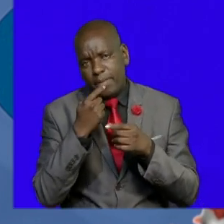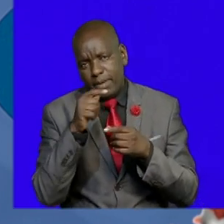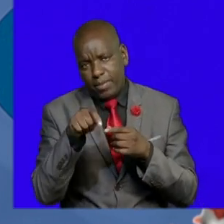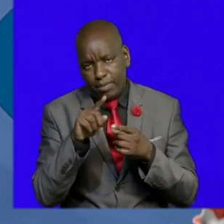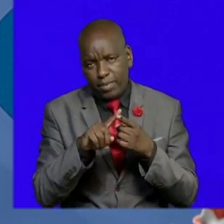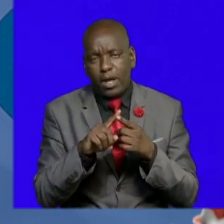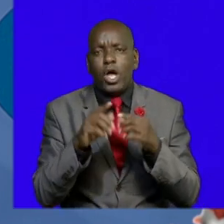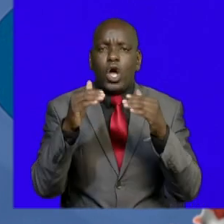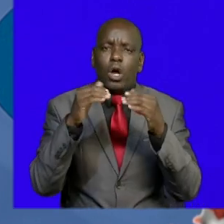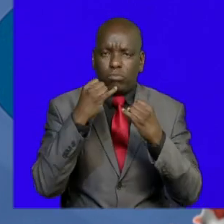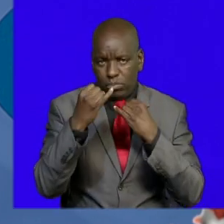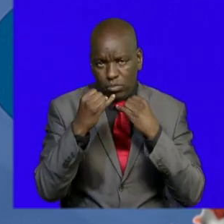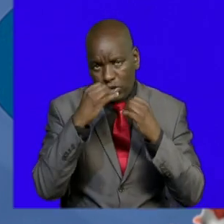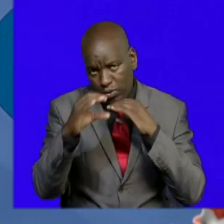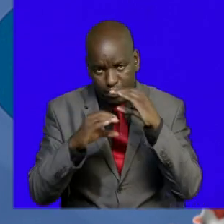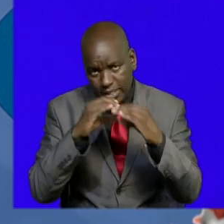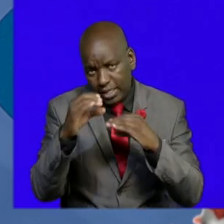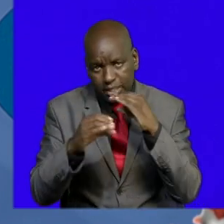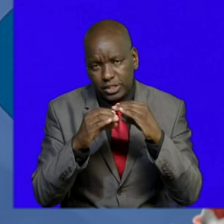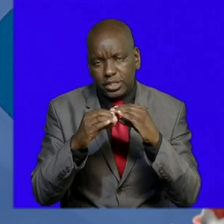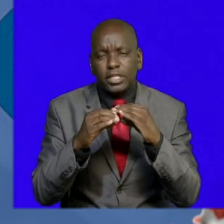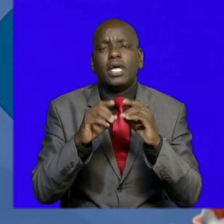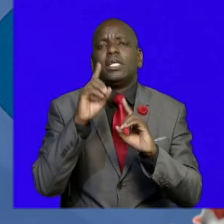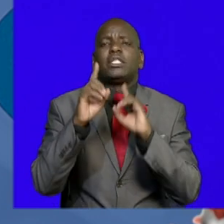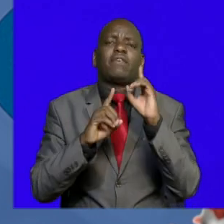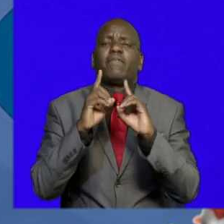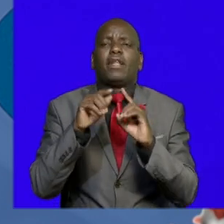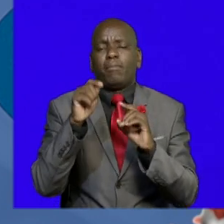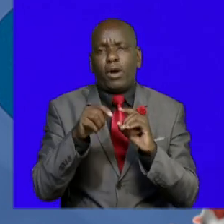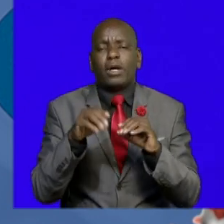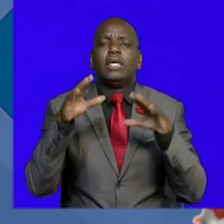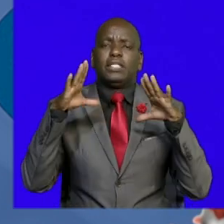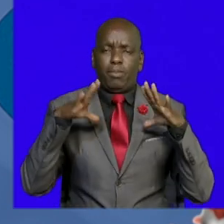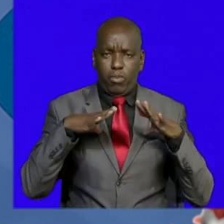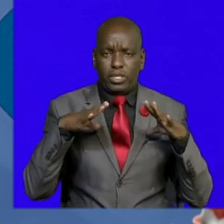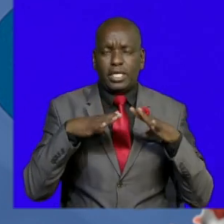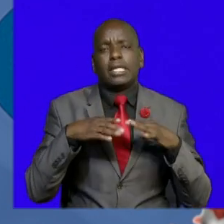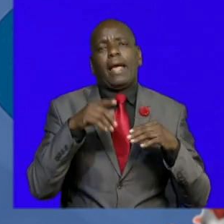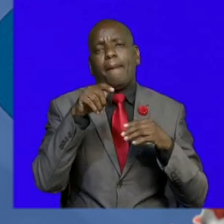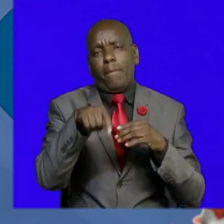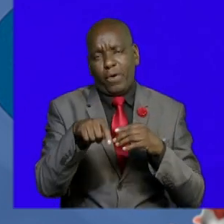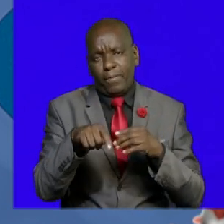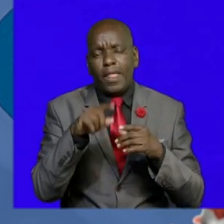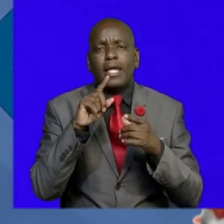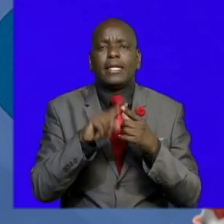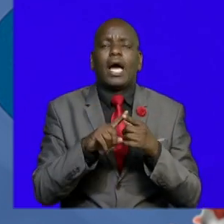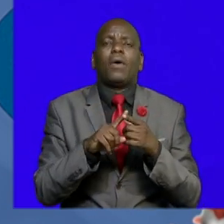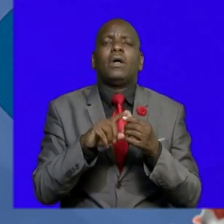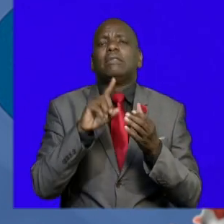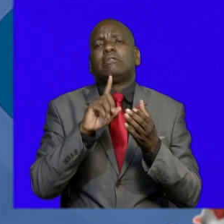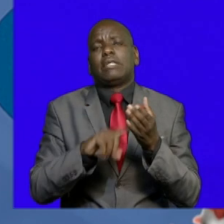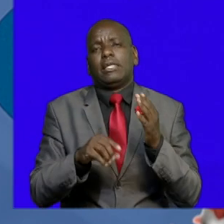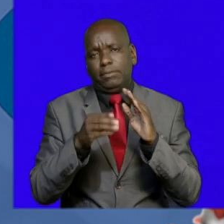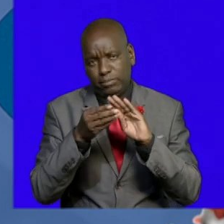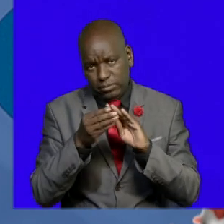is really the communication and advocacy. This is a very critical strategy. It is designed